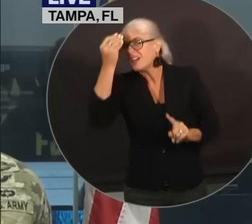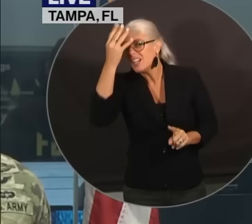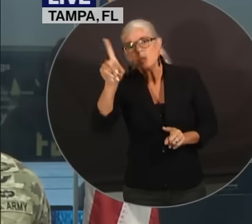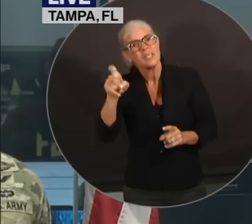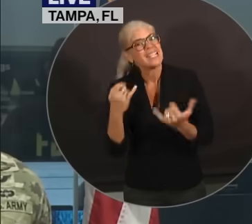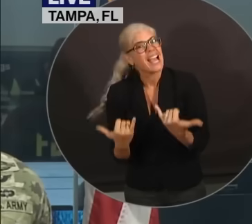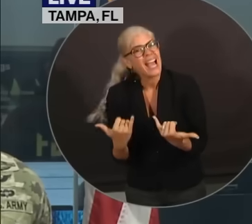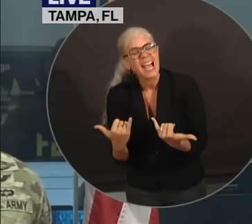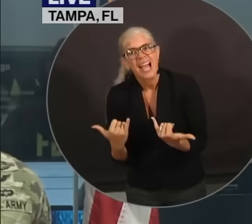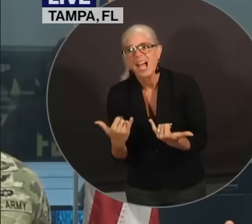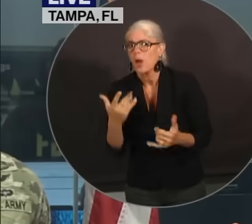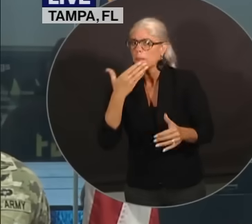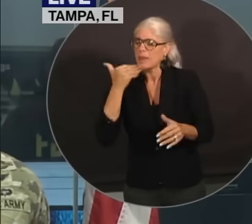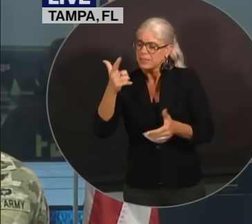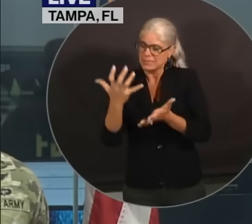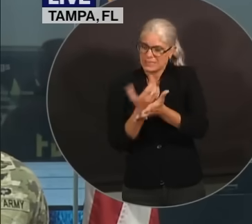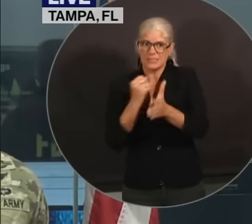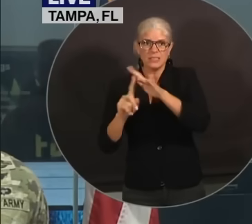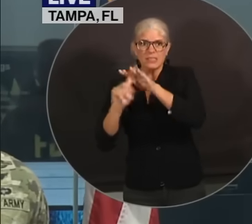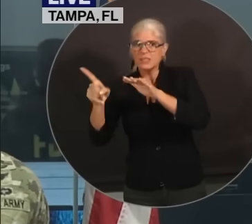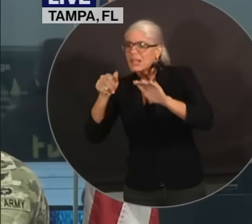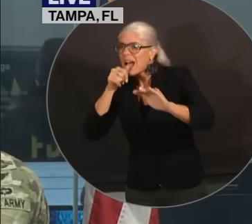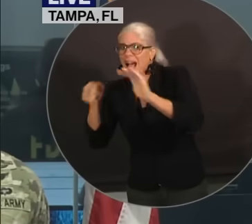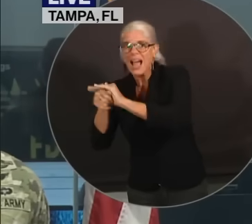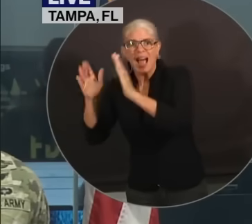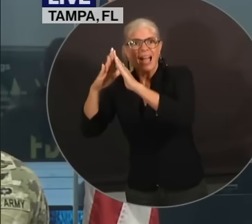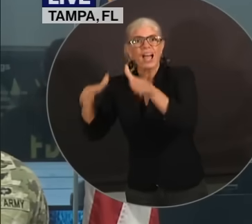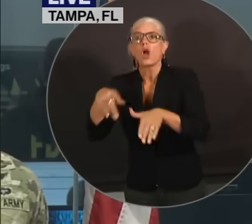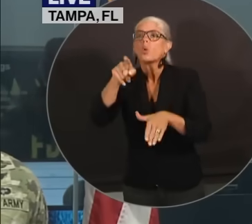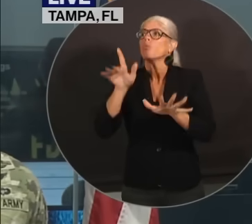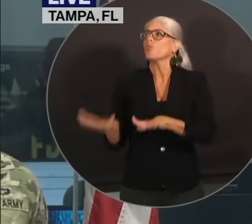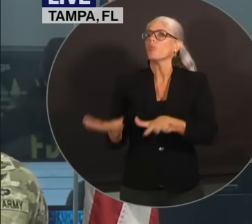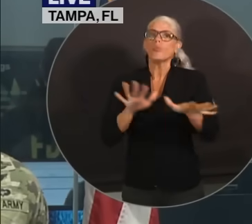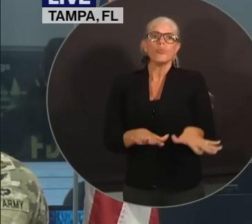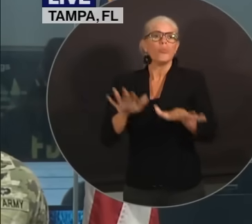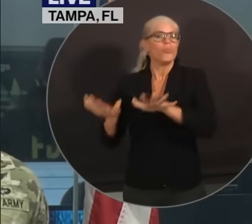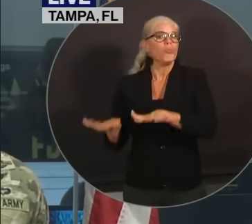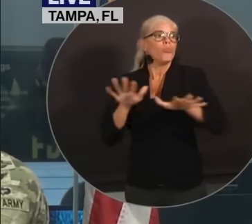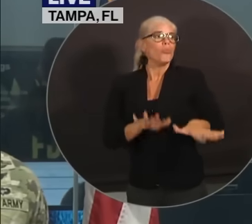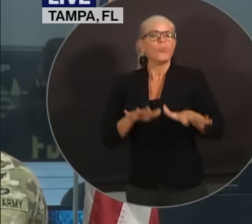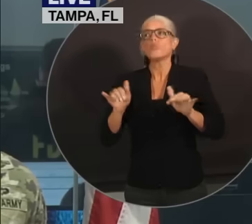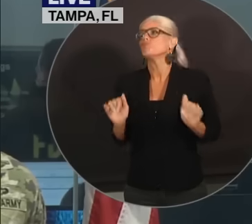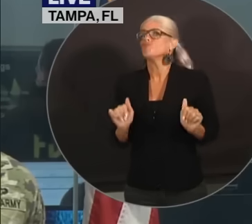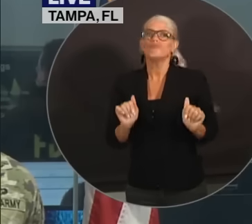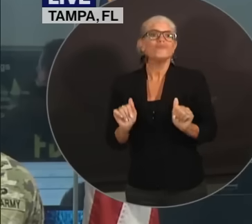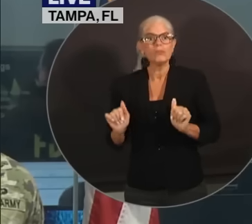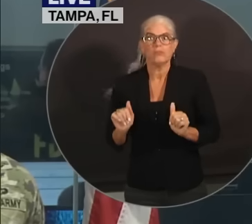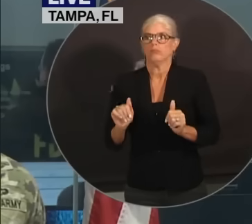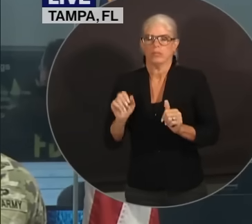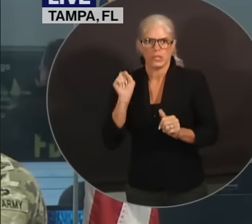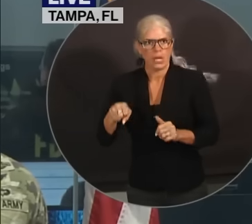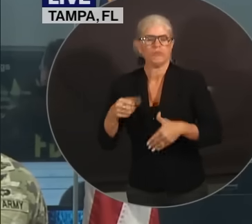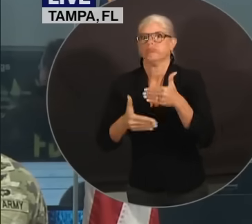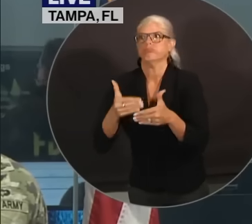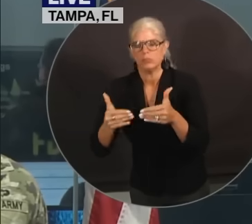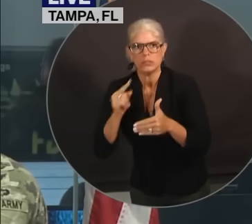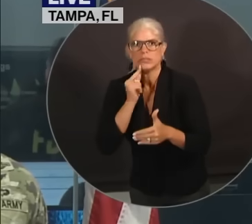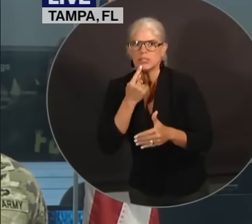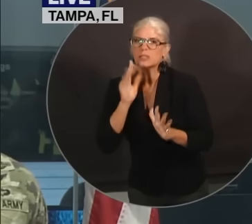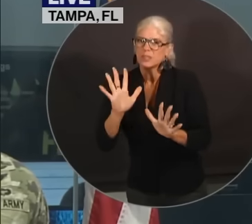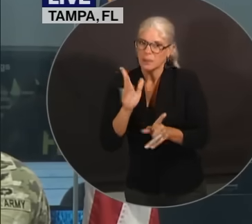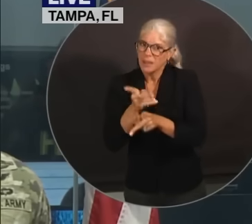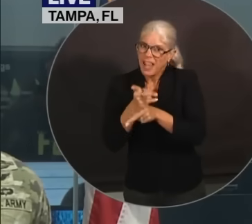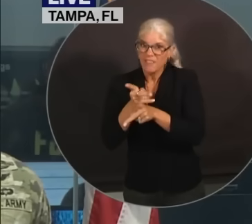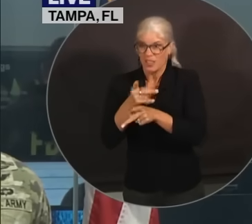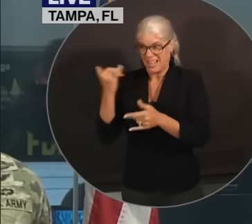now. Every minute that goes by brings us closer to having conditions that are going to be simply too dangerous